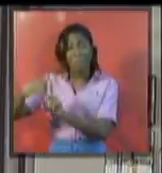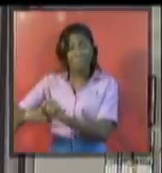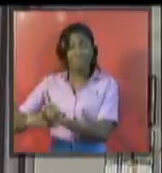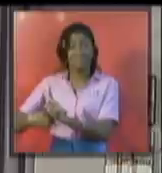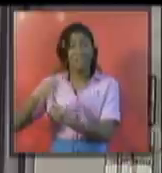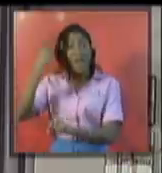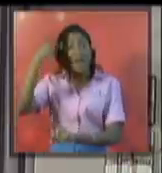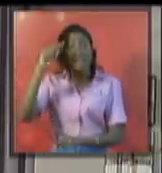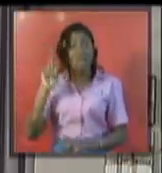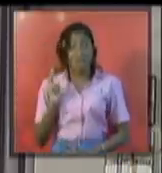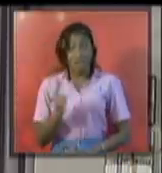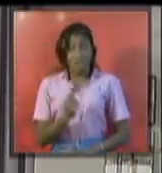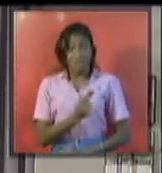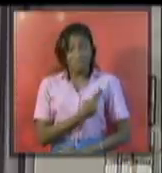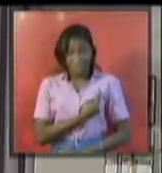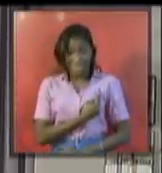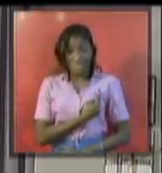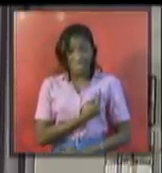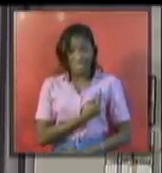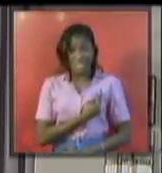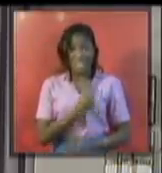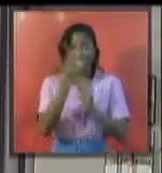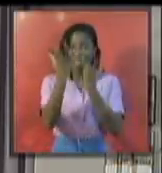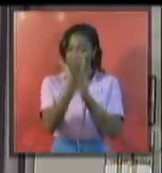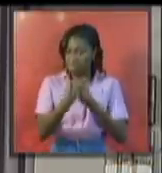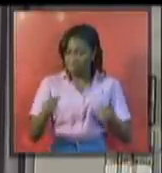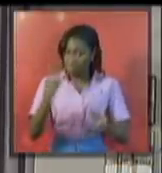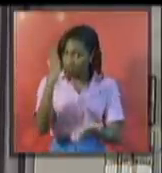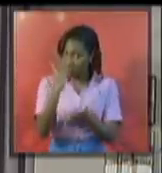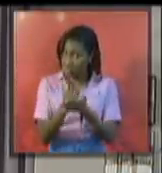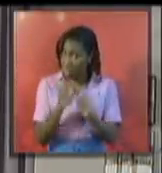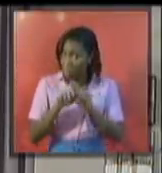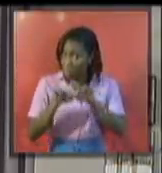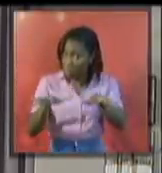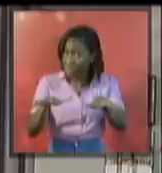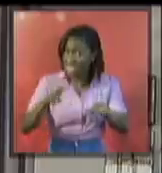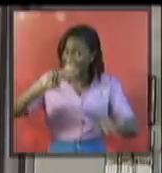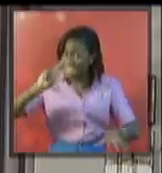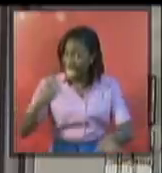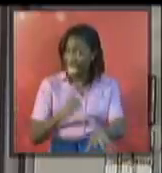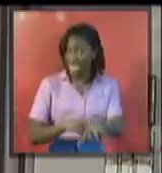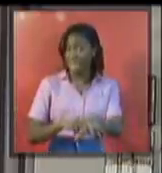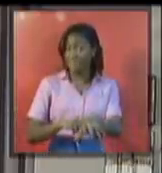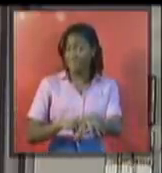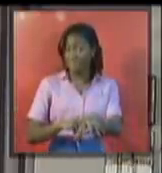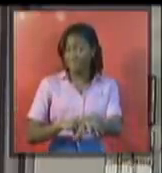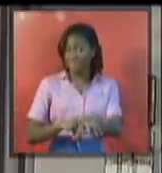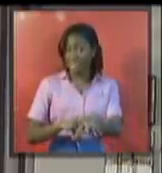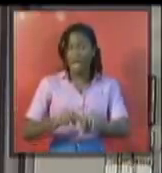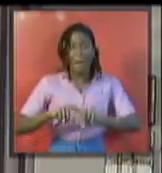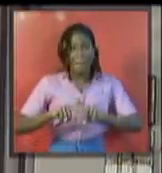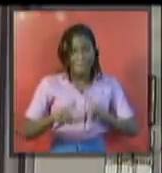us to beat the curve a second time without jeopardizing the total